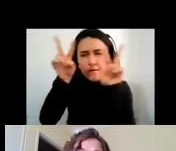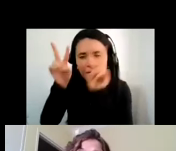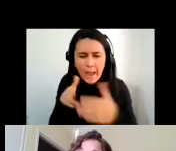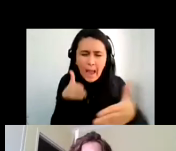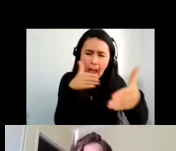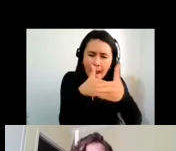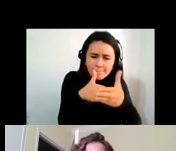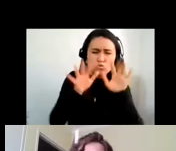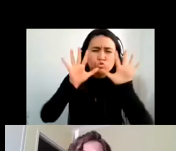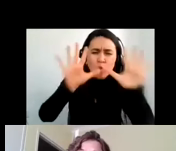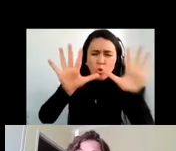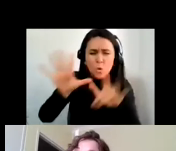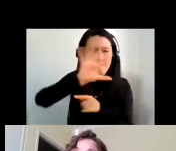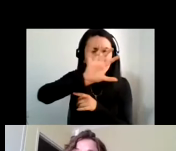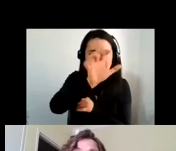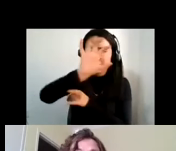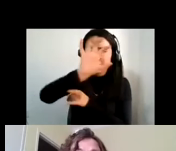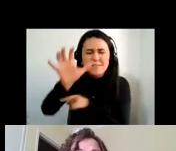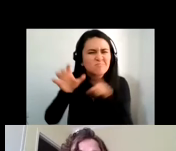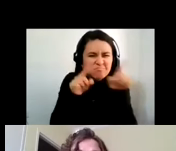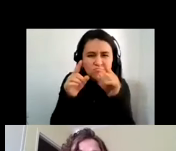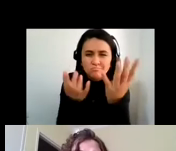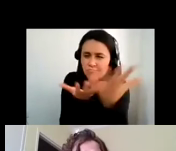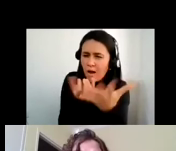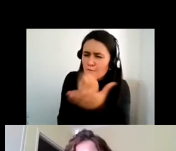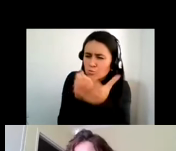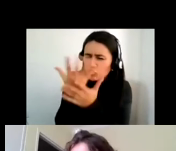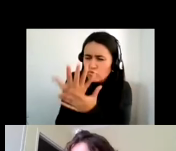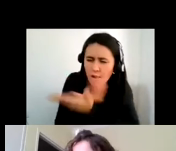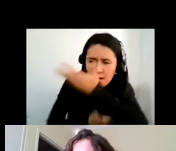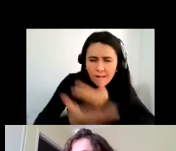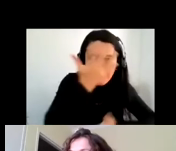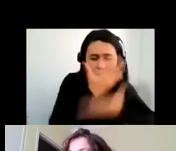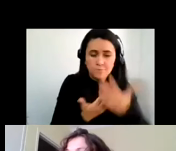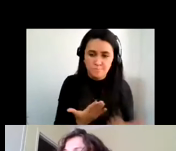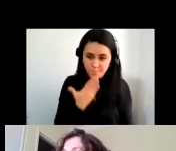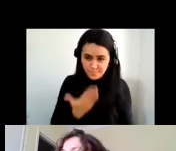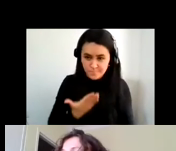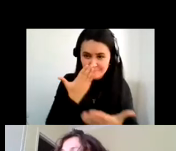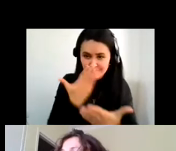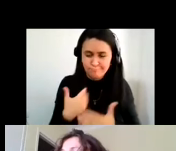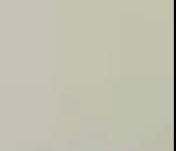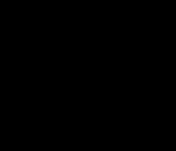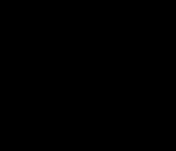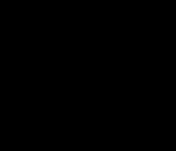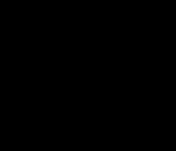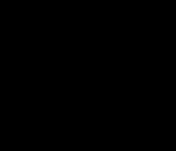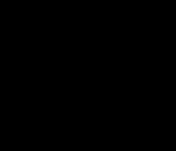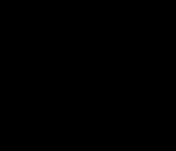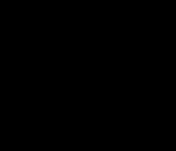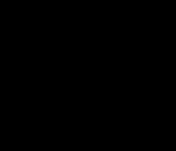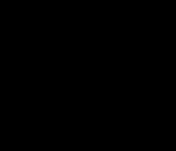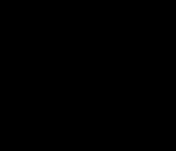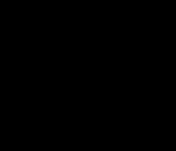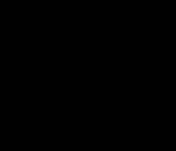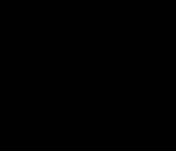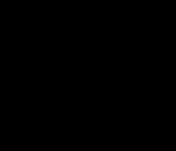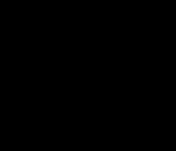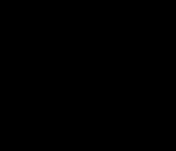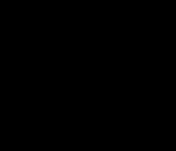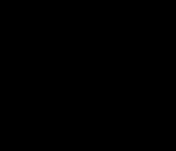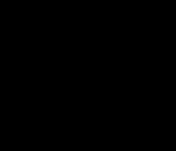discussing this, and thank you again to PAHO for their leadership in this area. Thanks very much, Theodora, for a very